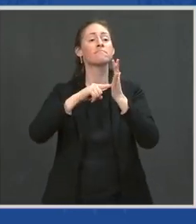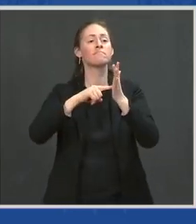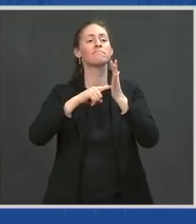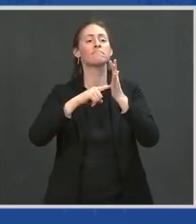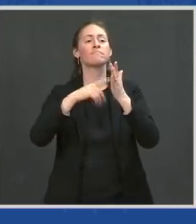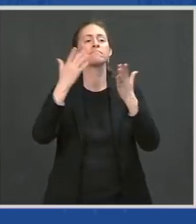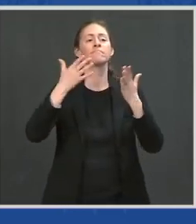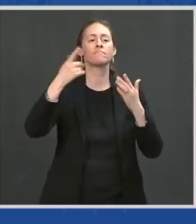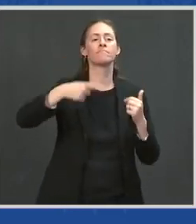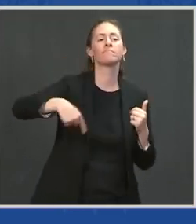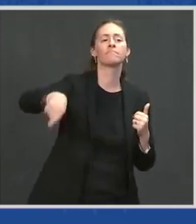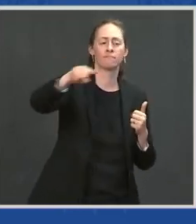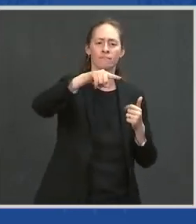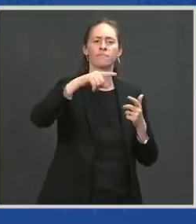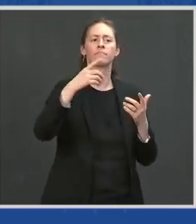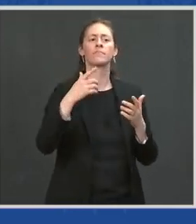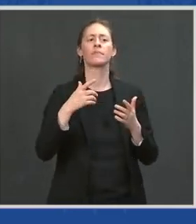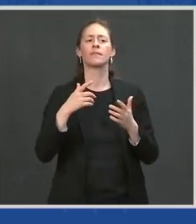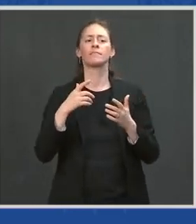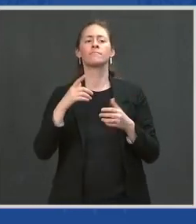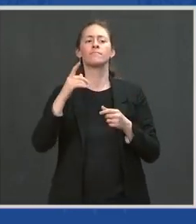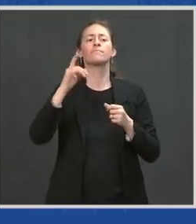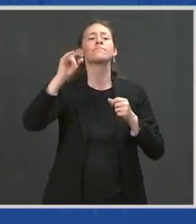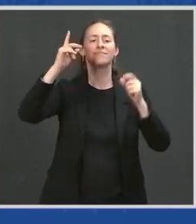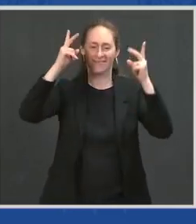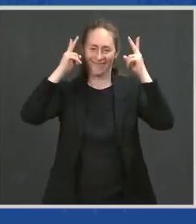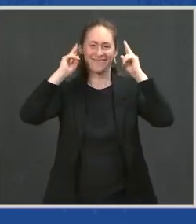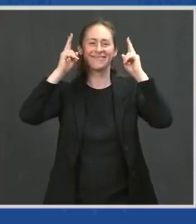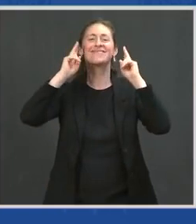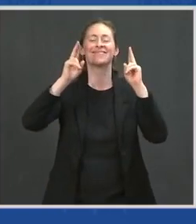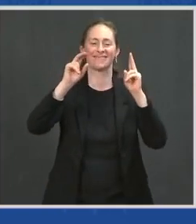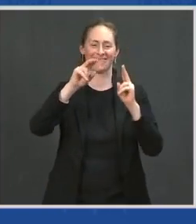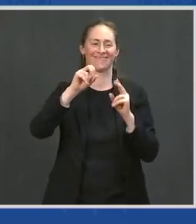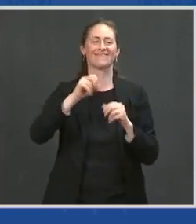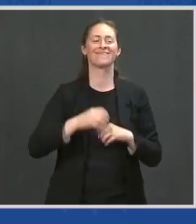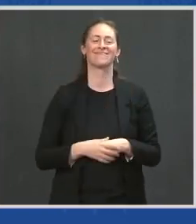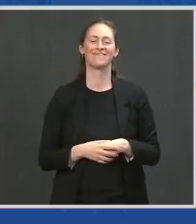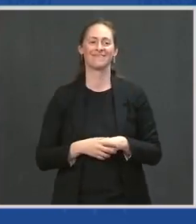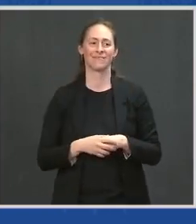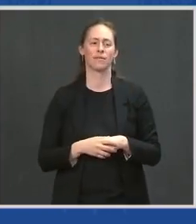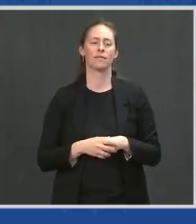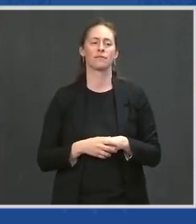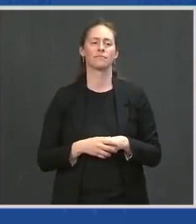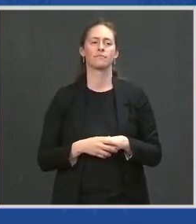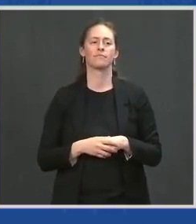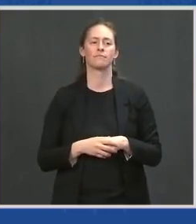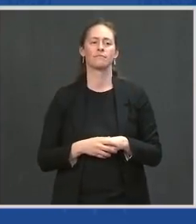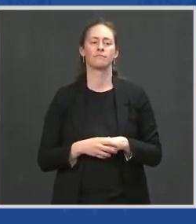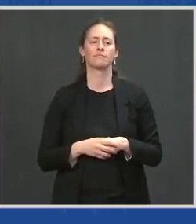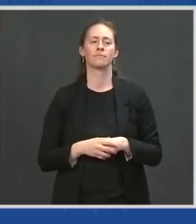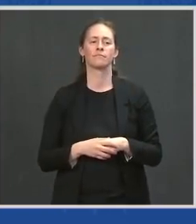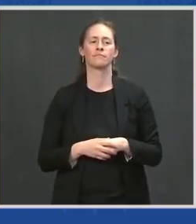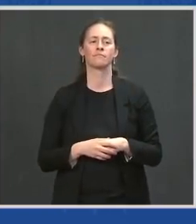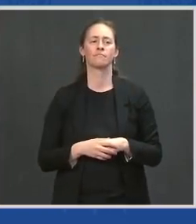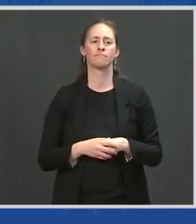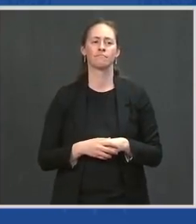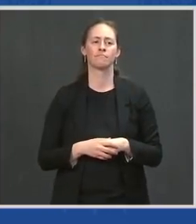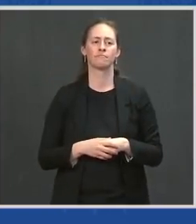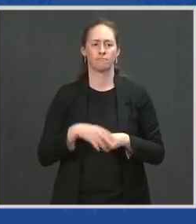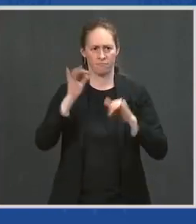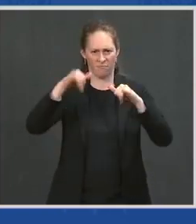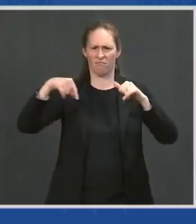salon, the receptionist helps sign you or your family up to get a COVID vaccine and where to